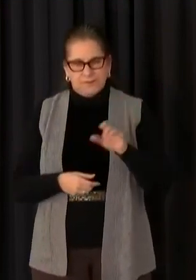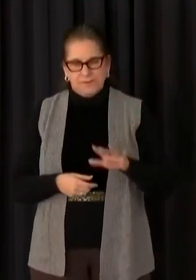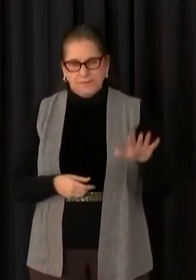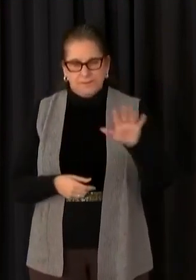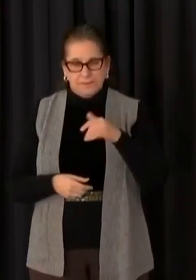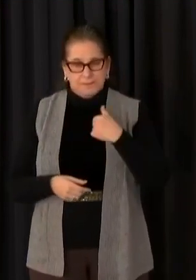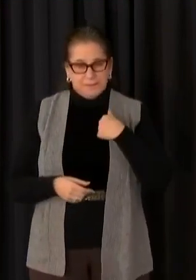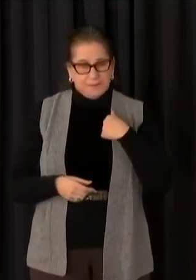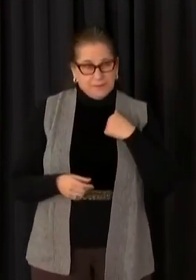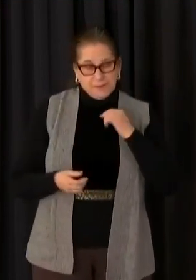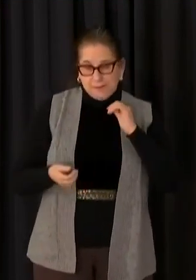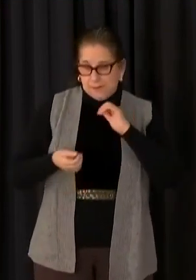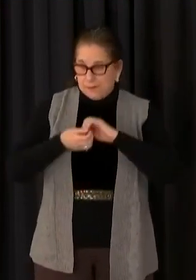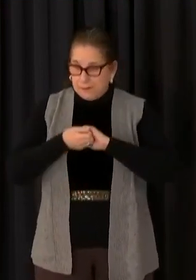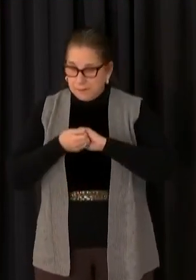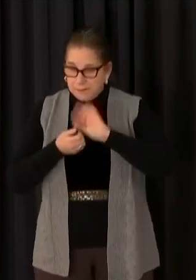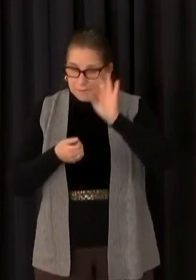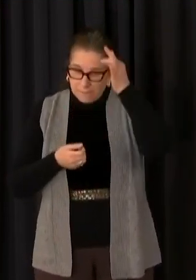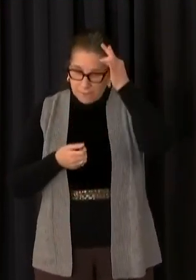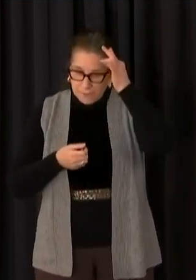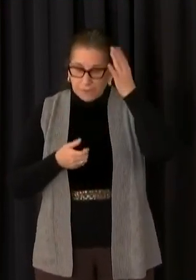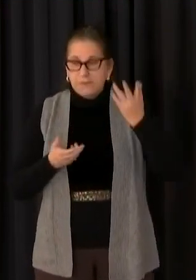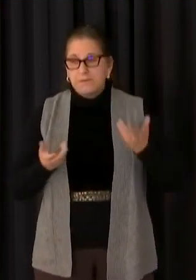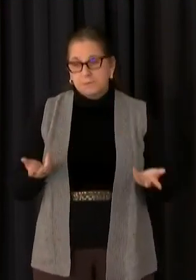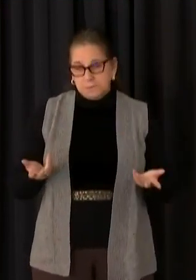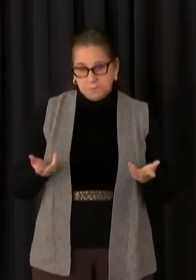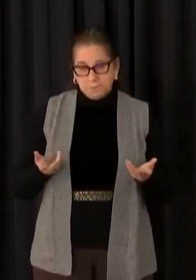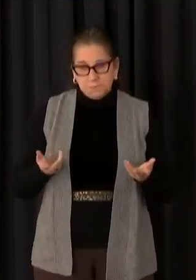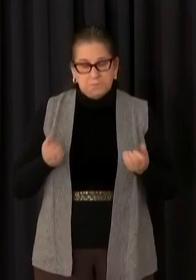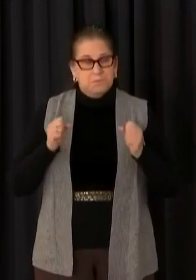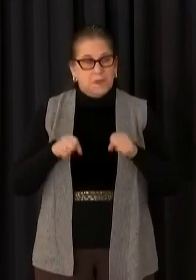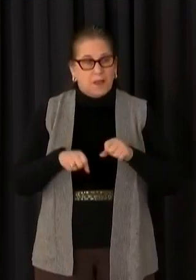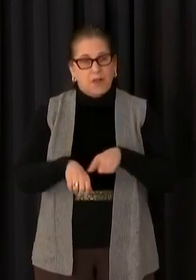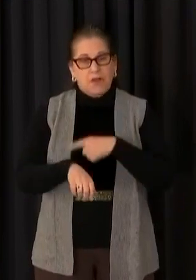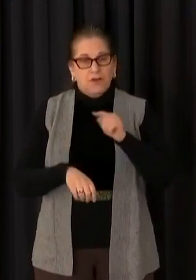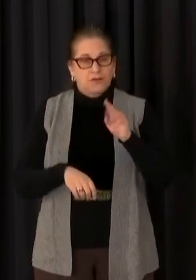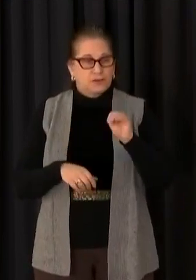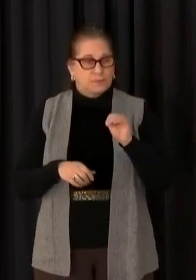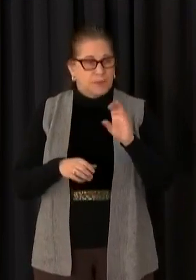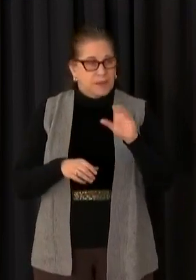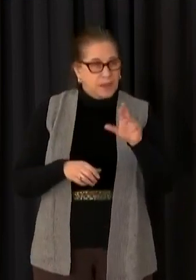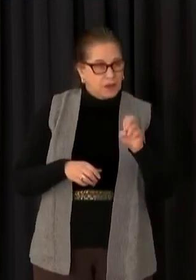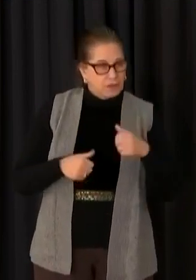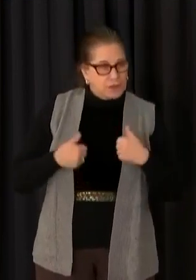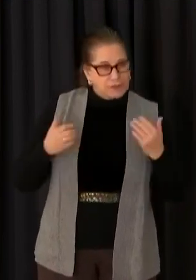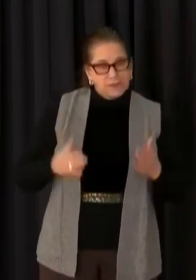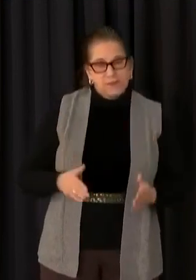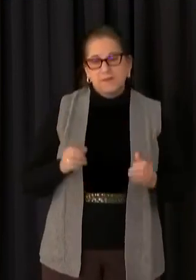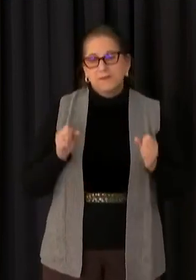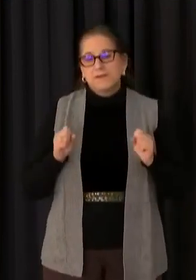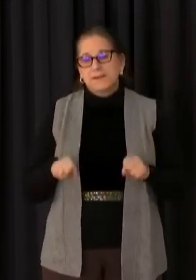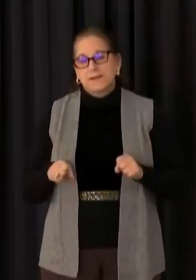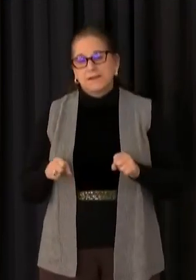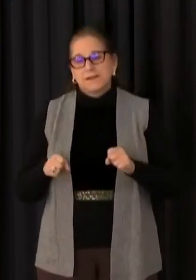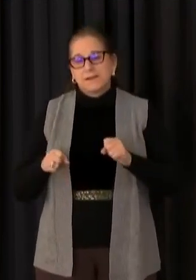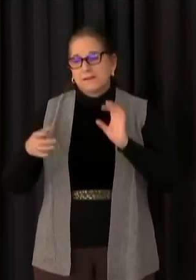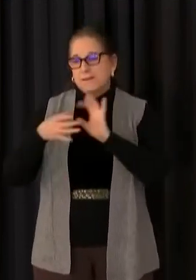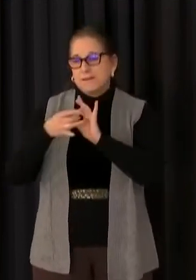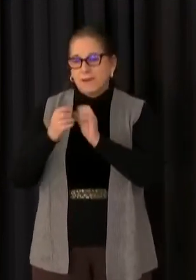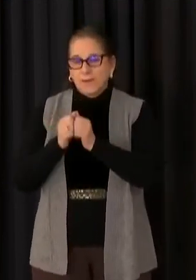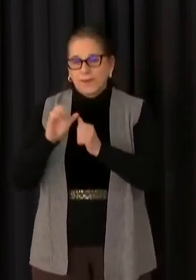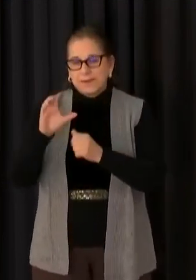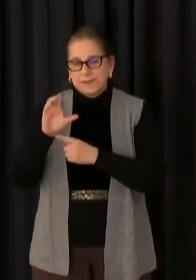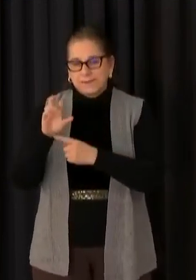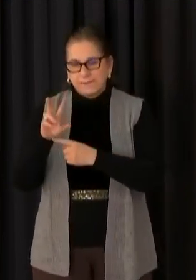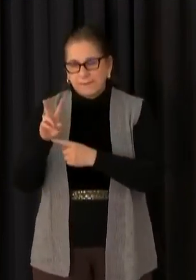federal partnership to have our long-term care residents and their employees vaccinated, then CVS and Walgreens, and there's a